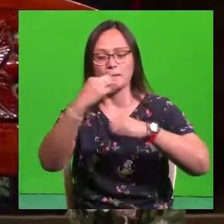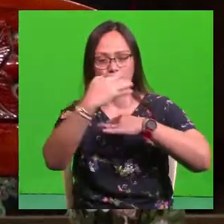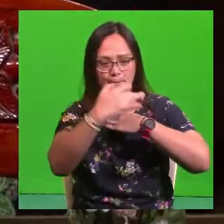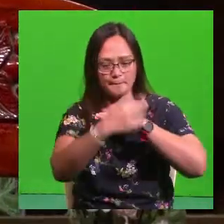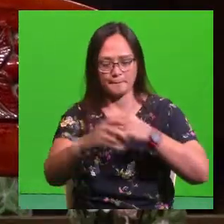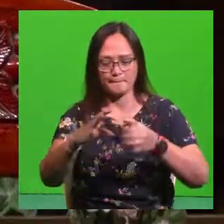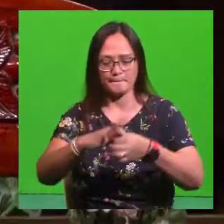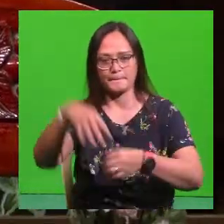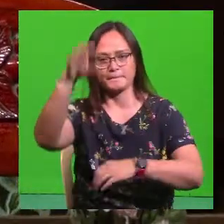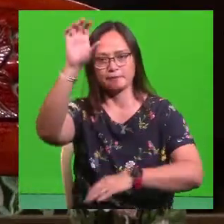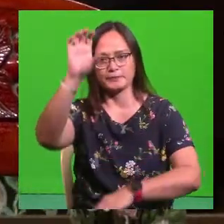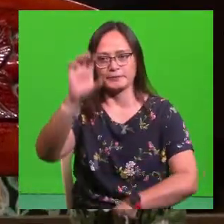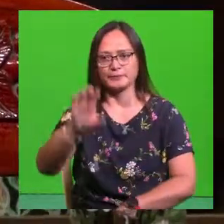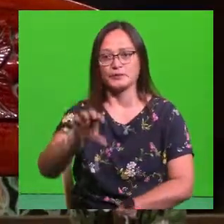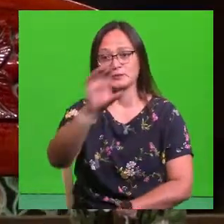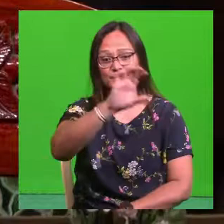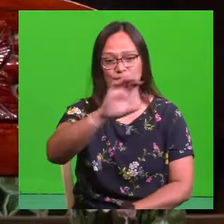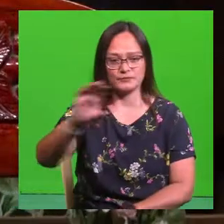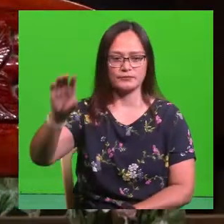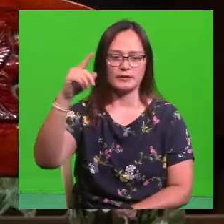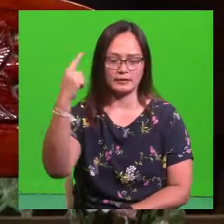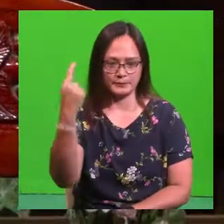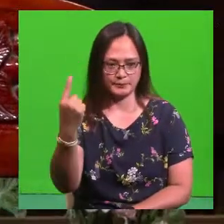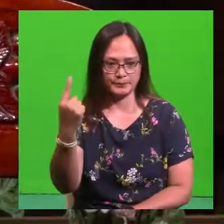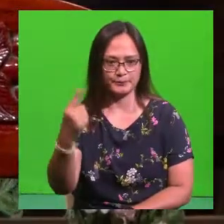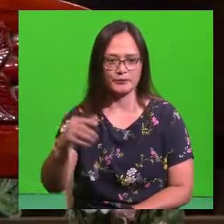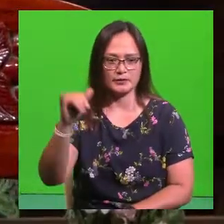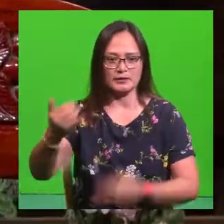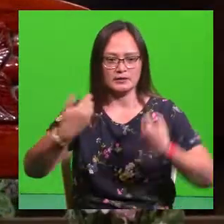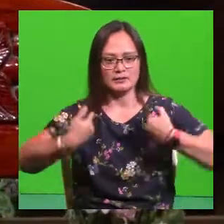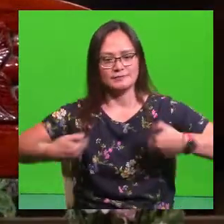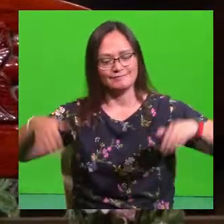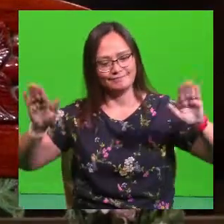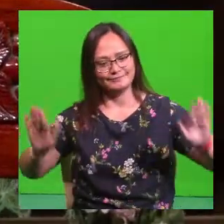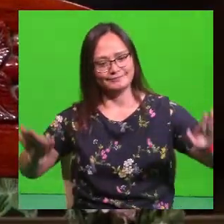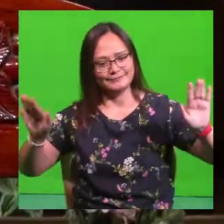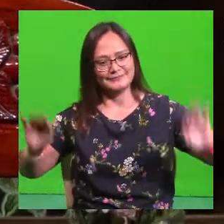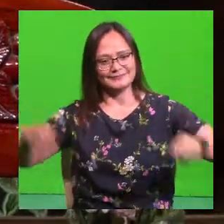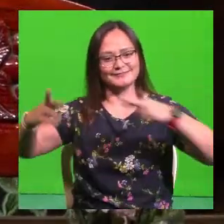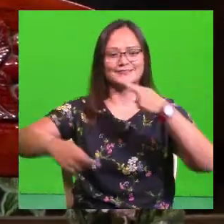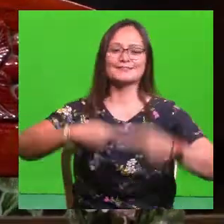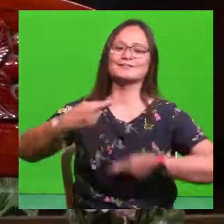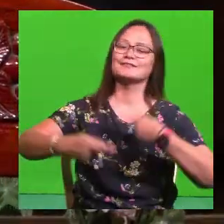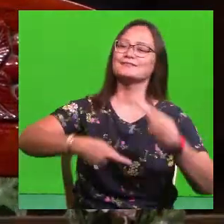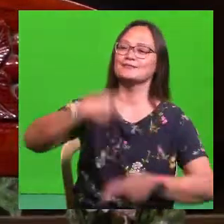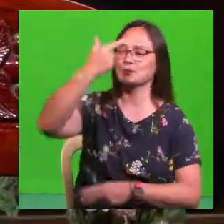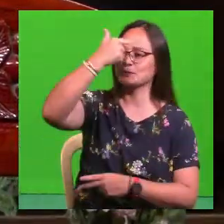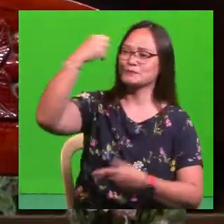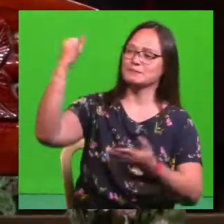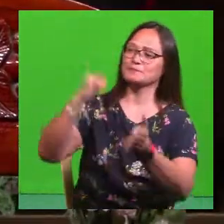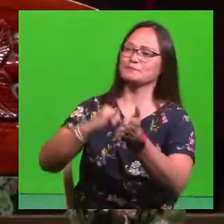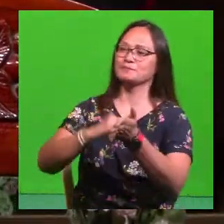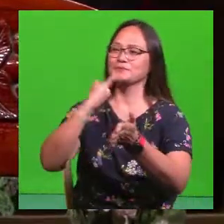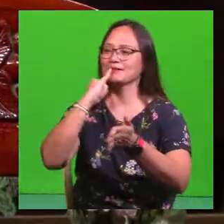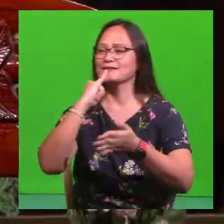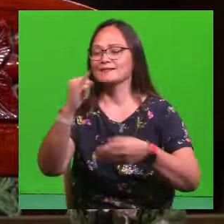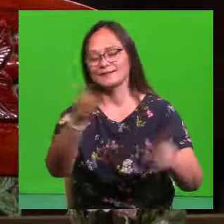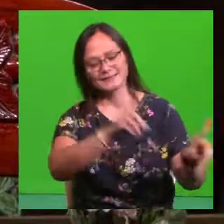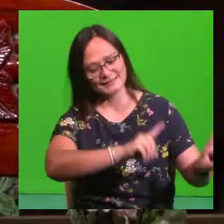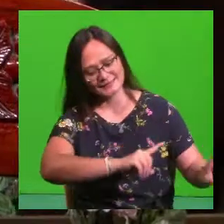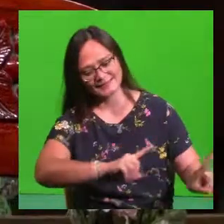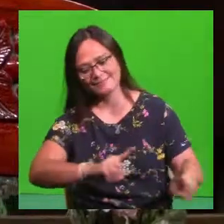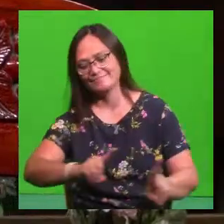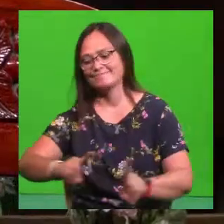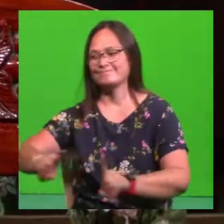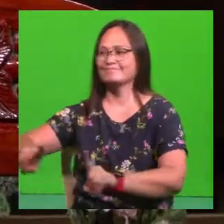the crucified one. The angel rejoices because it